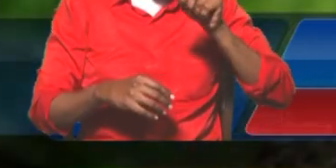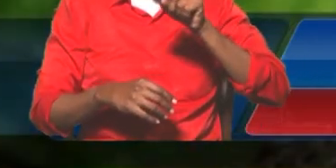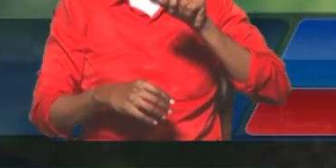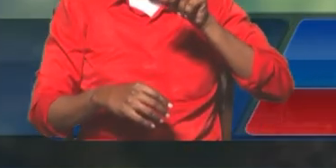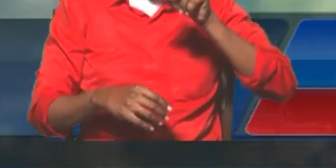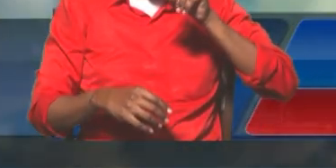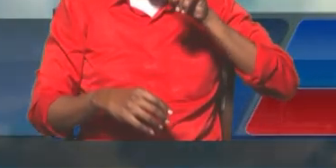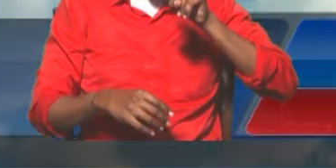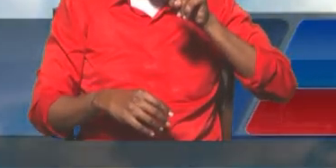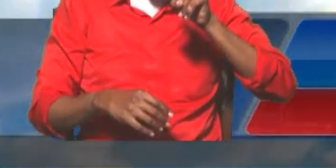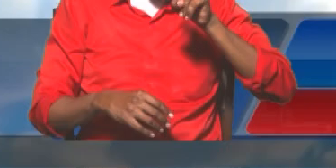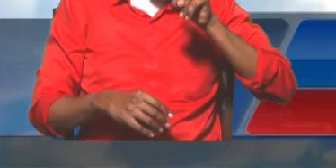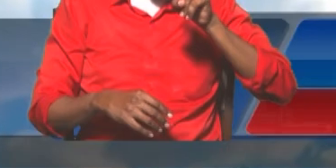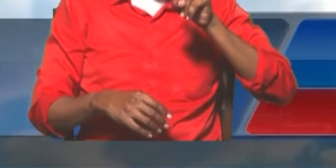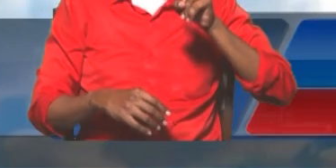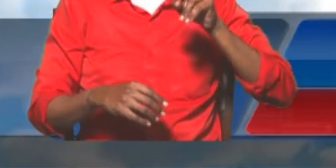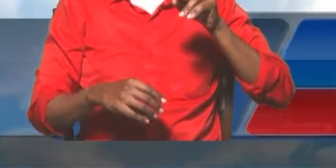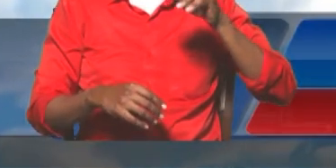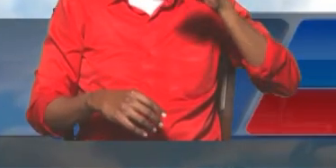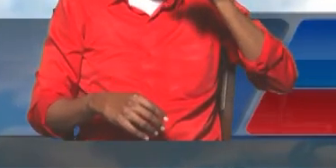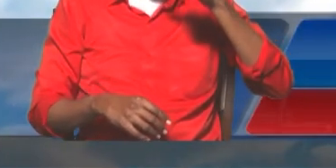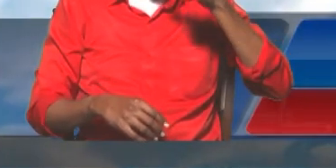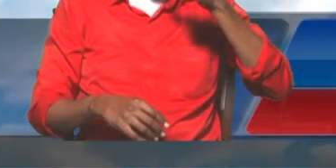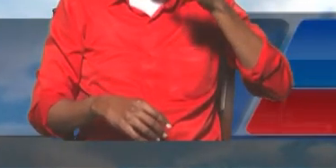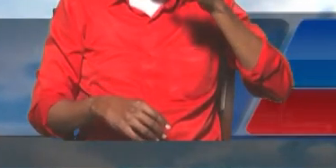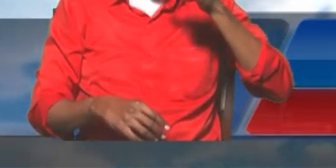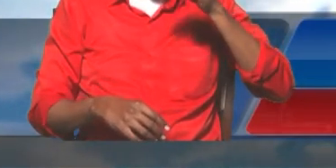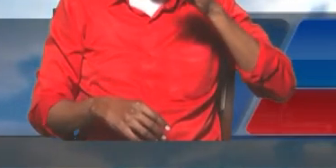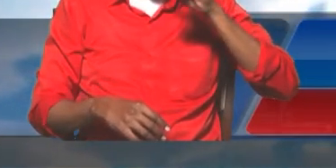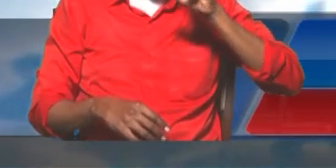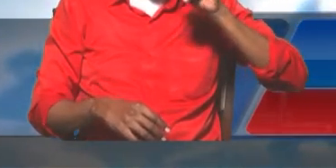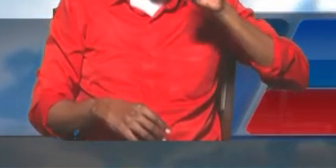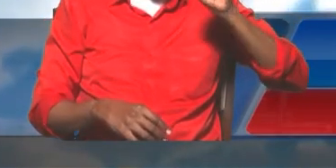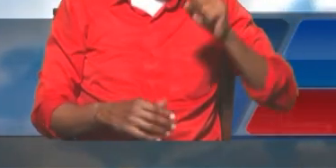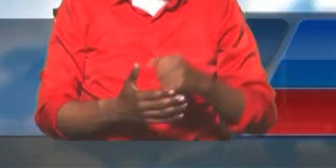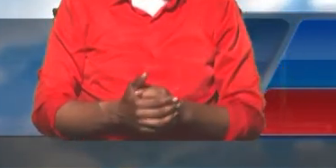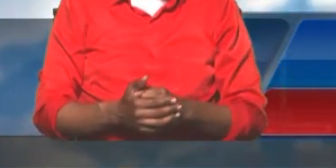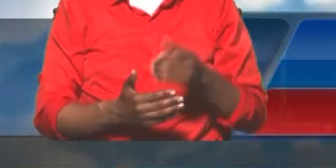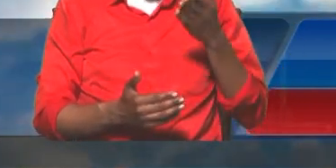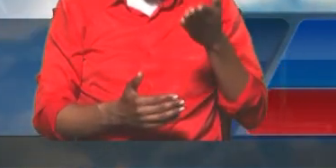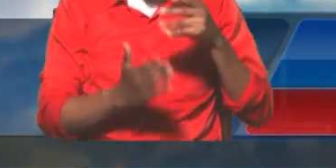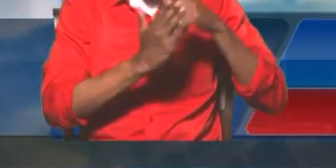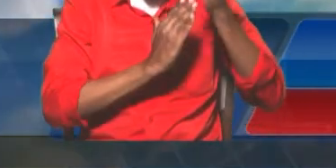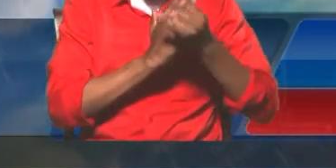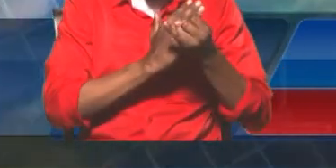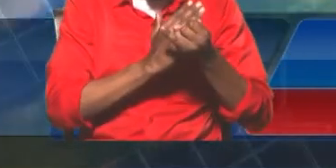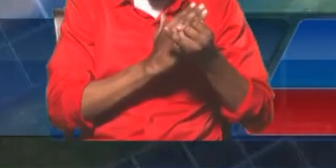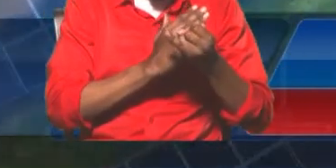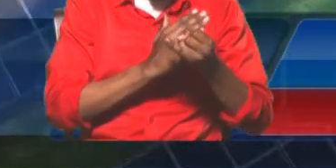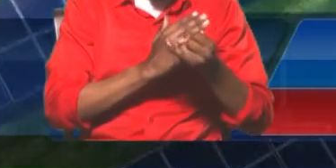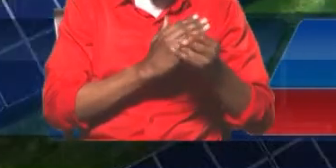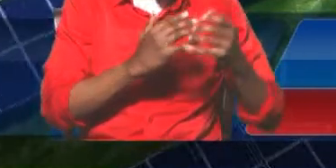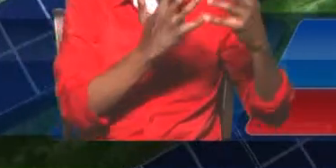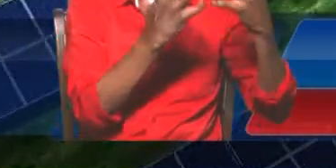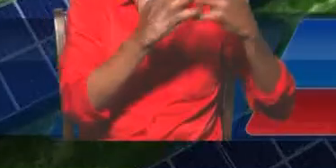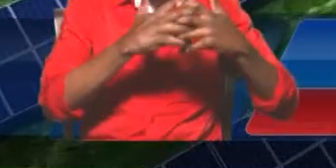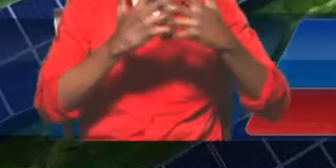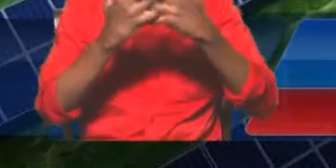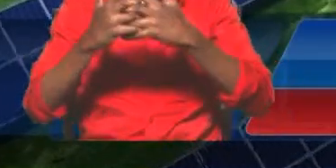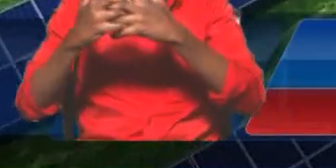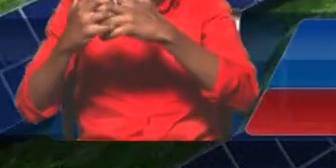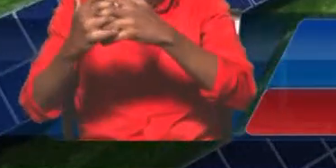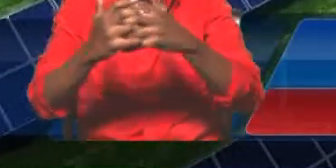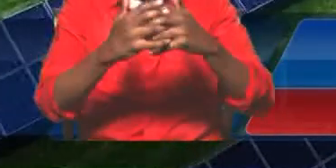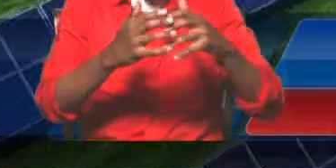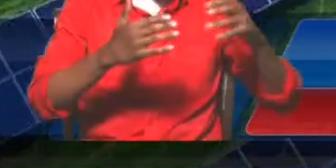gigawatts. This project also aims to harmonize the offshore wind regulations across the CARICOM